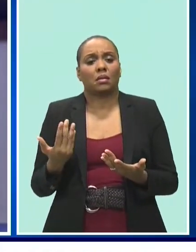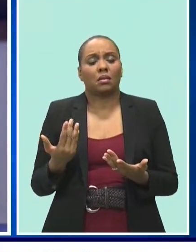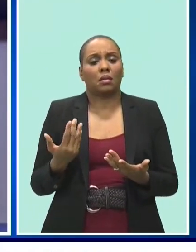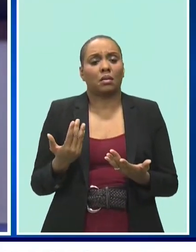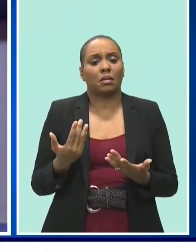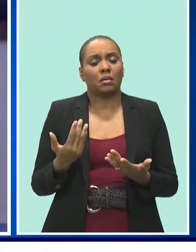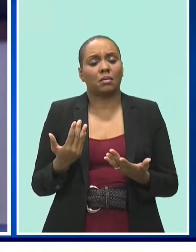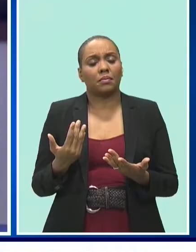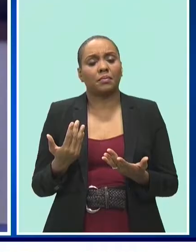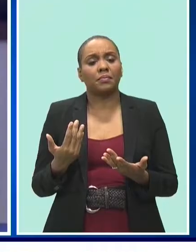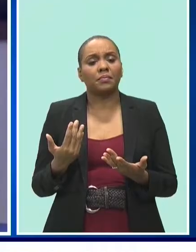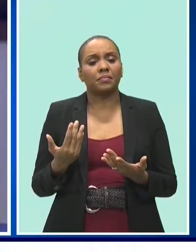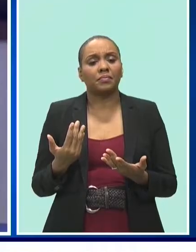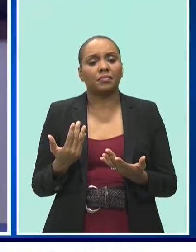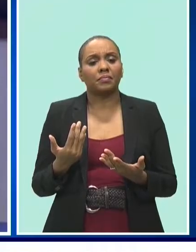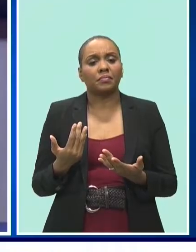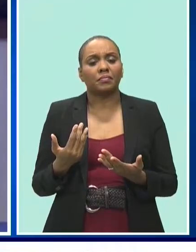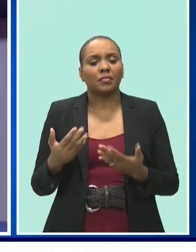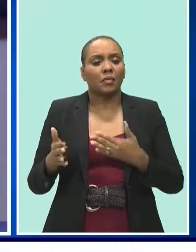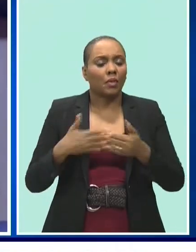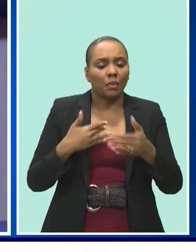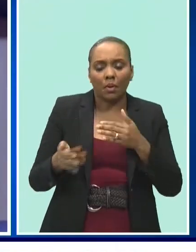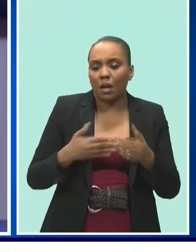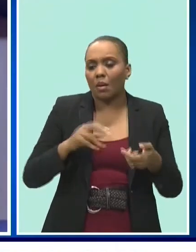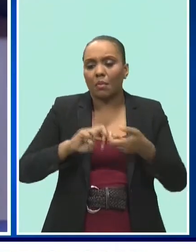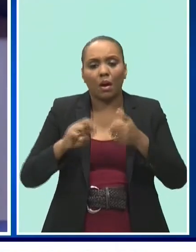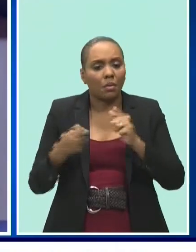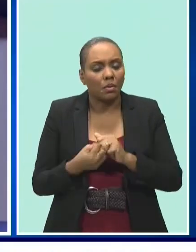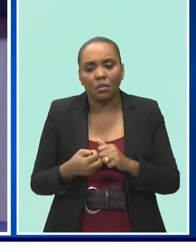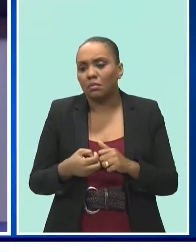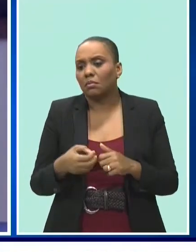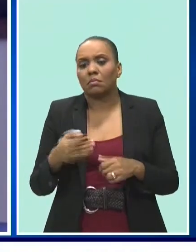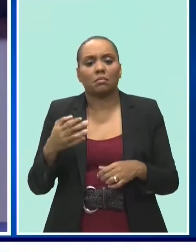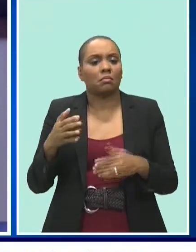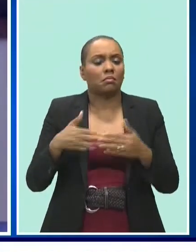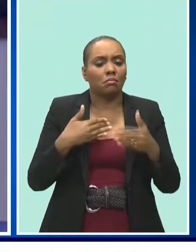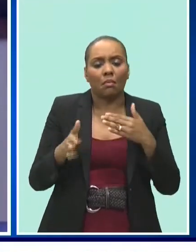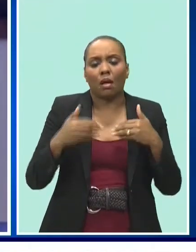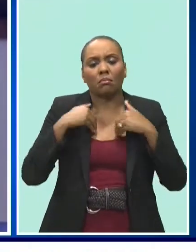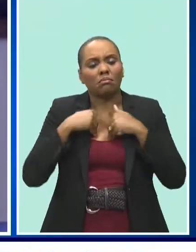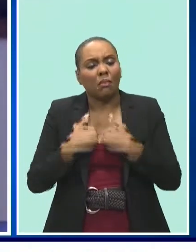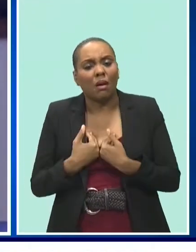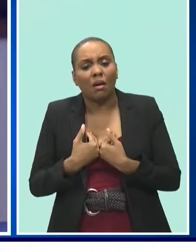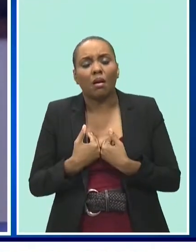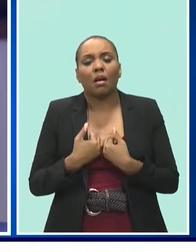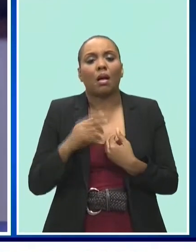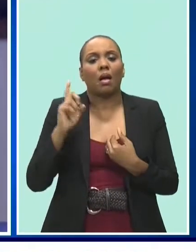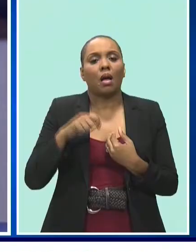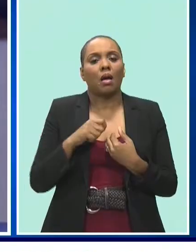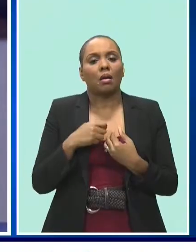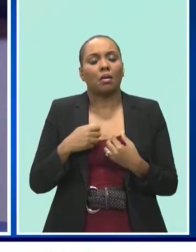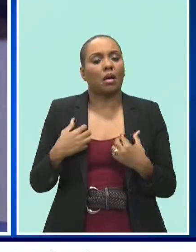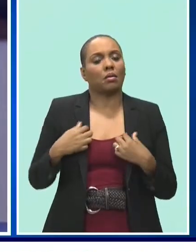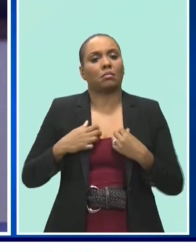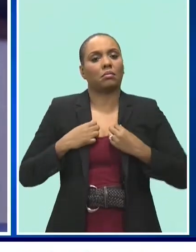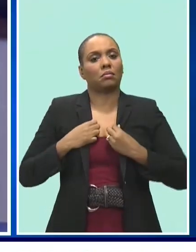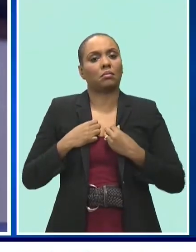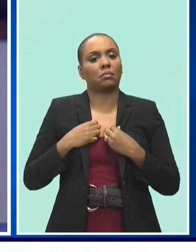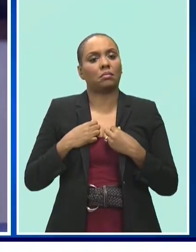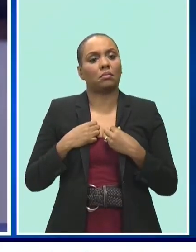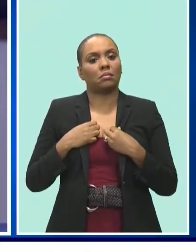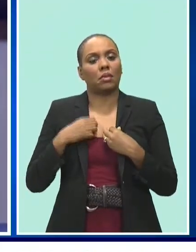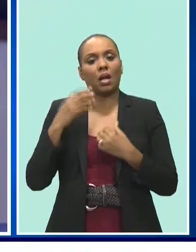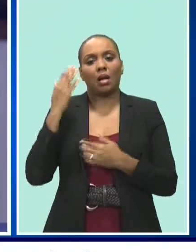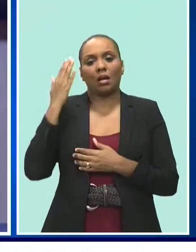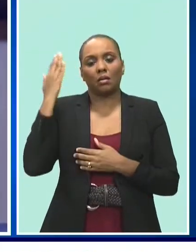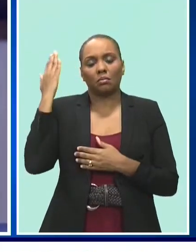fact that no matter what you're going through or no matter how tired you are, you still have to put on that face and put on those